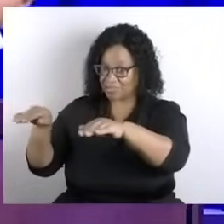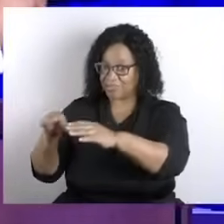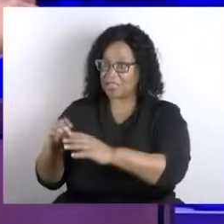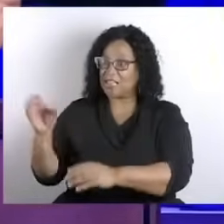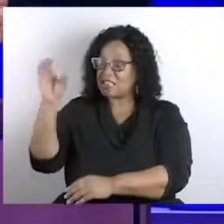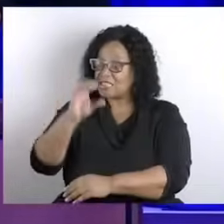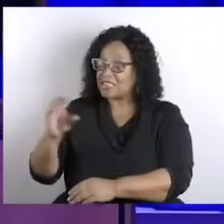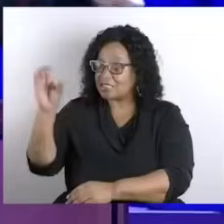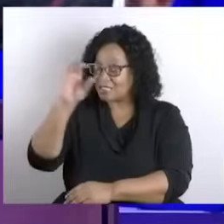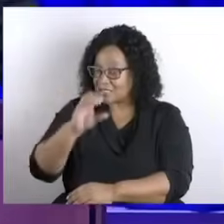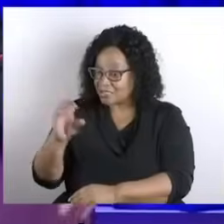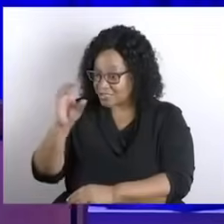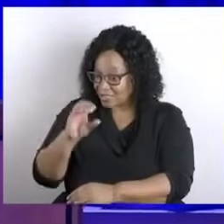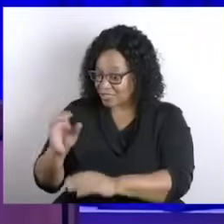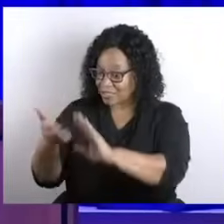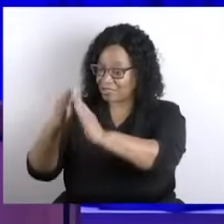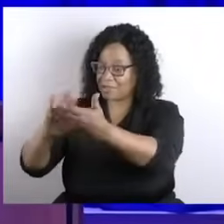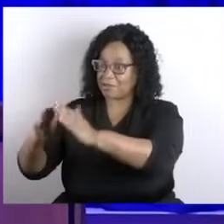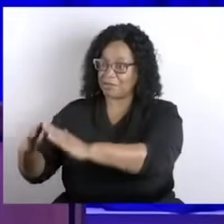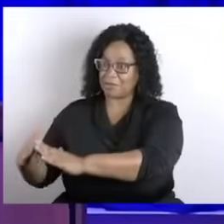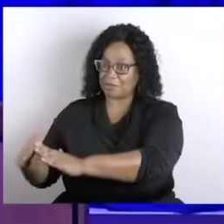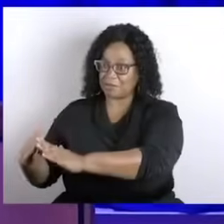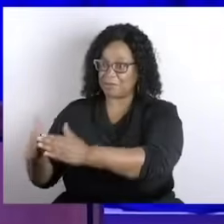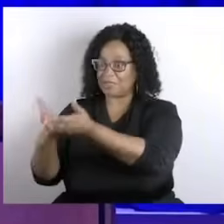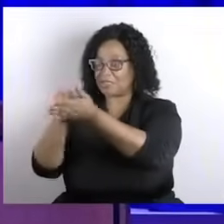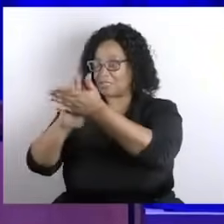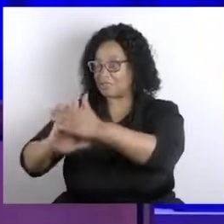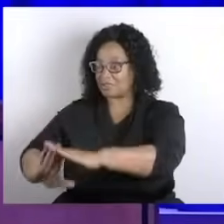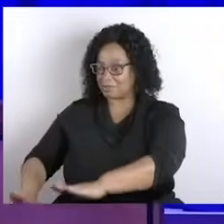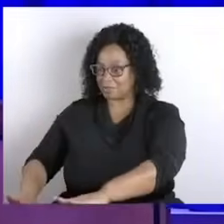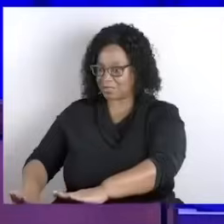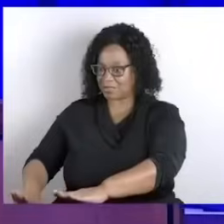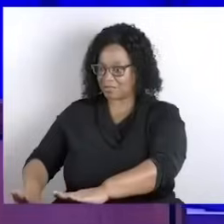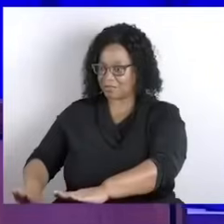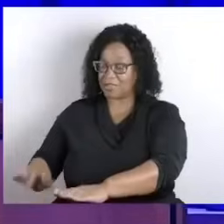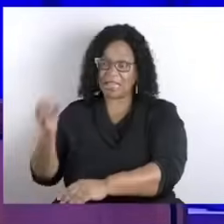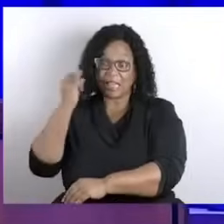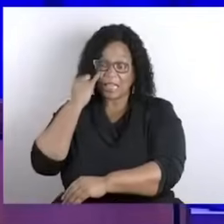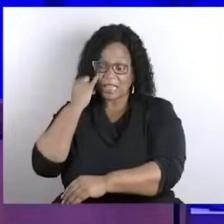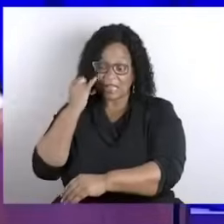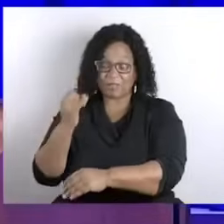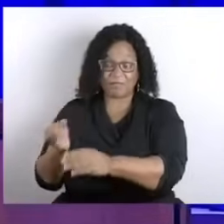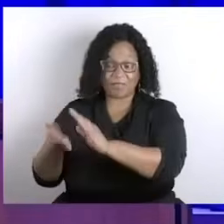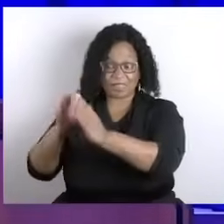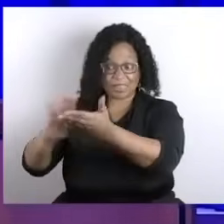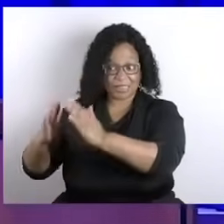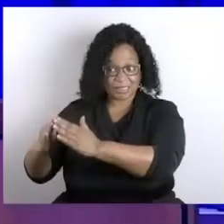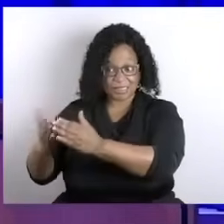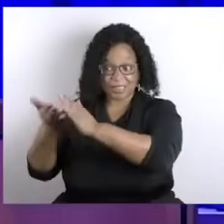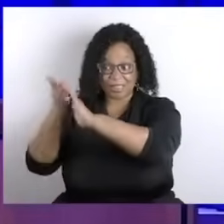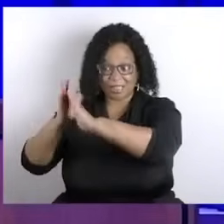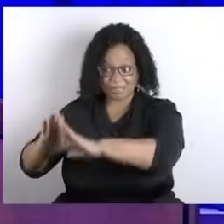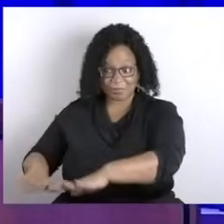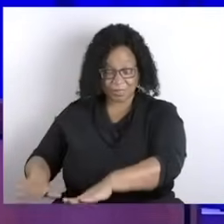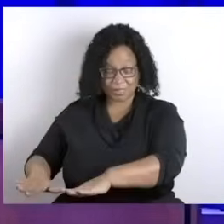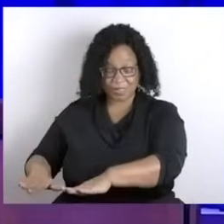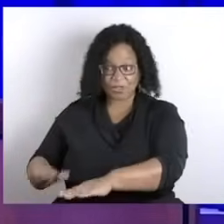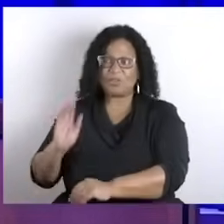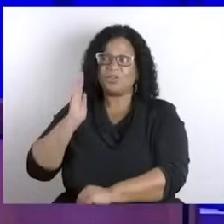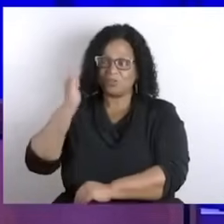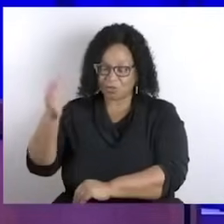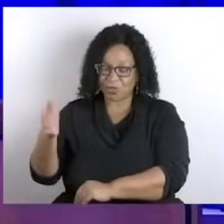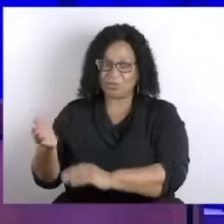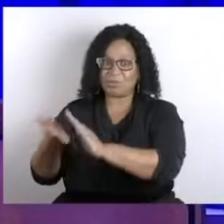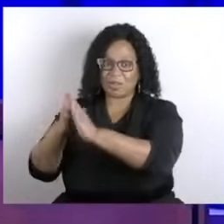the peace of the city. For if the city has peace, you'll have peace as well. I want you to